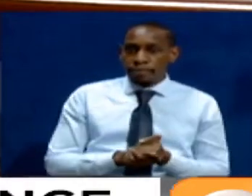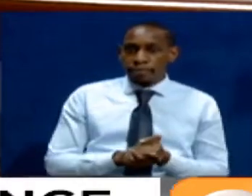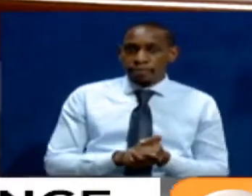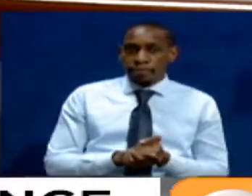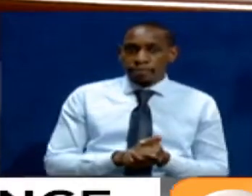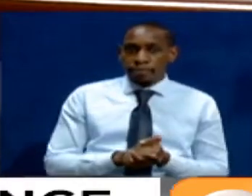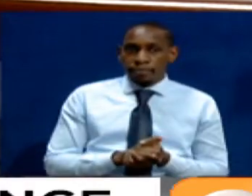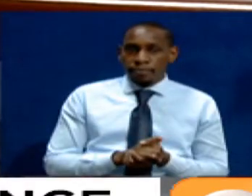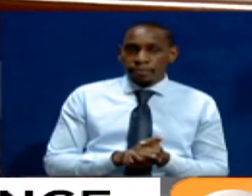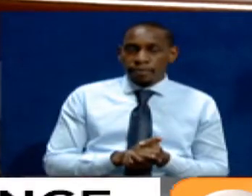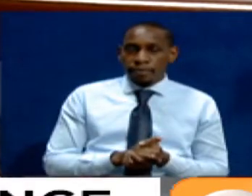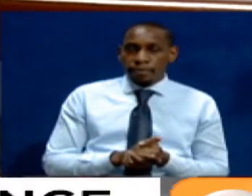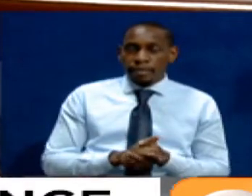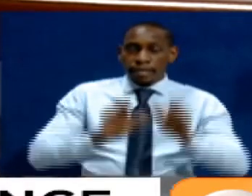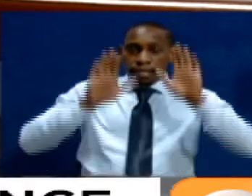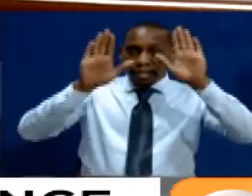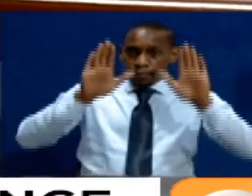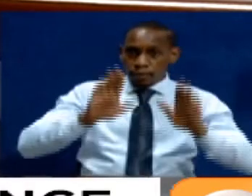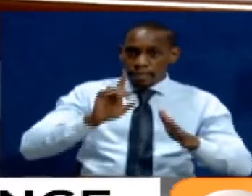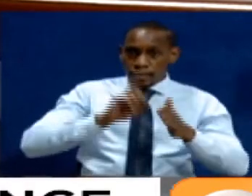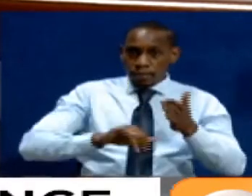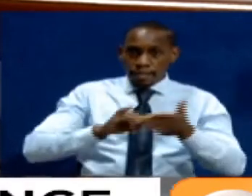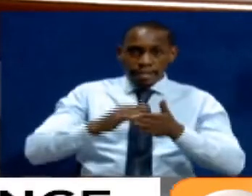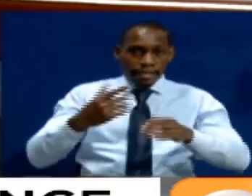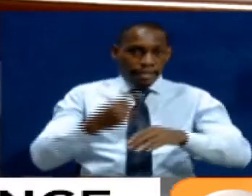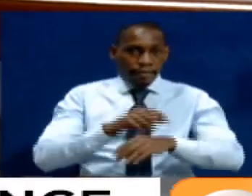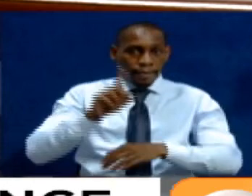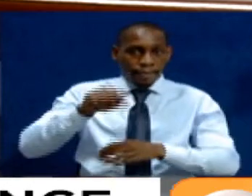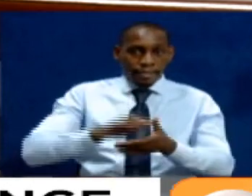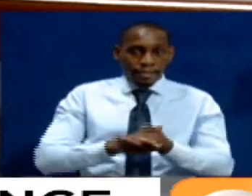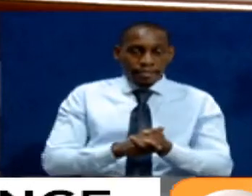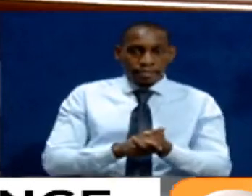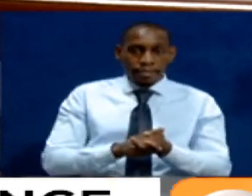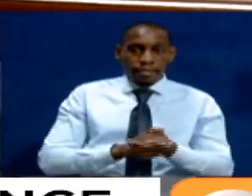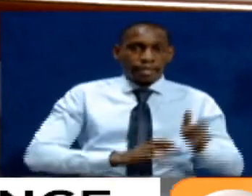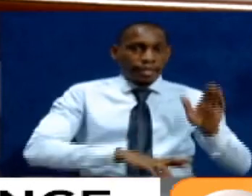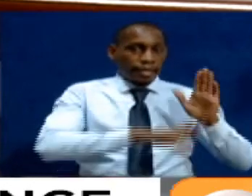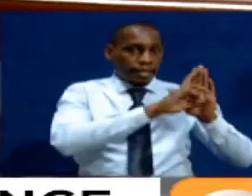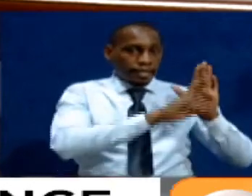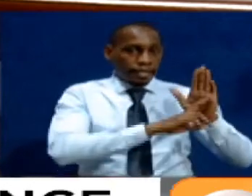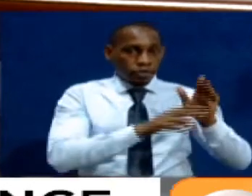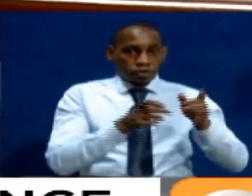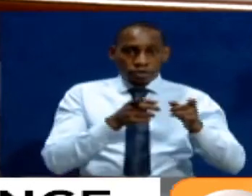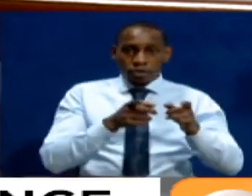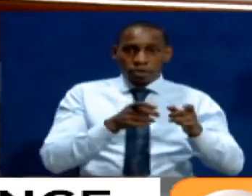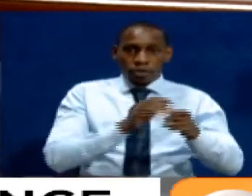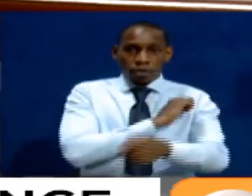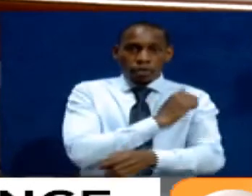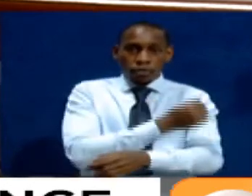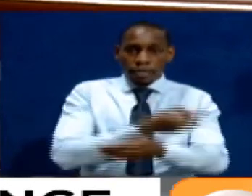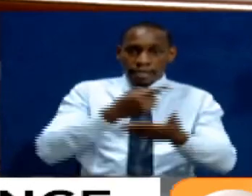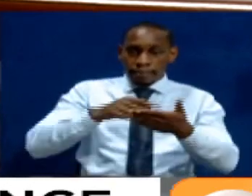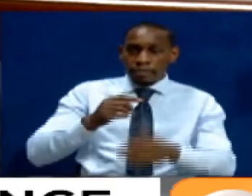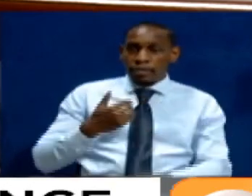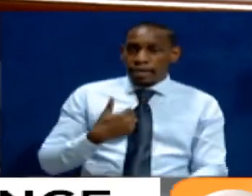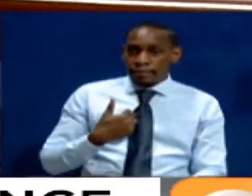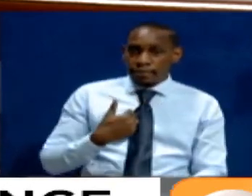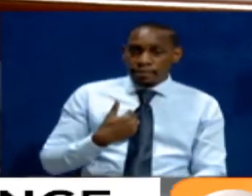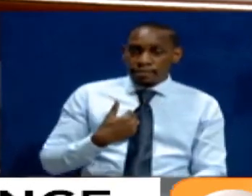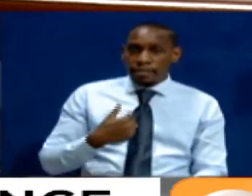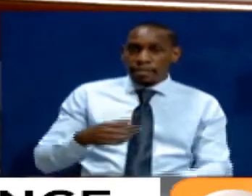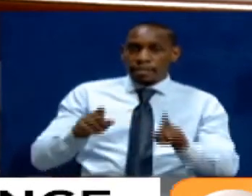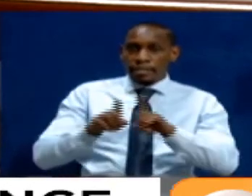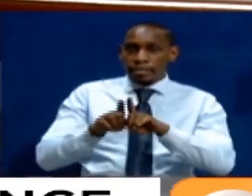What is very important, that these vaccines must have a stringent regulatory authority authorization. And